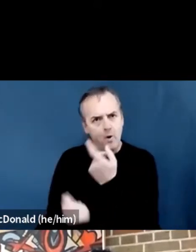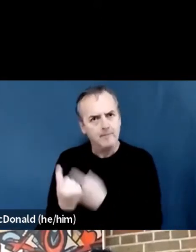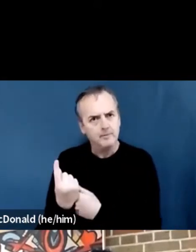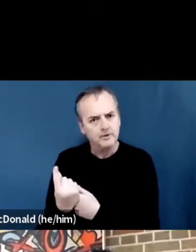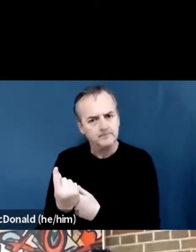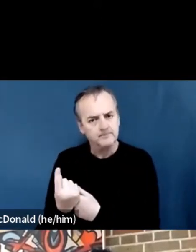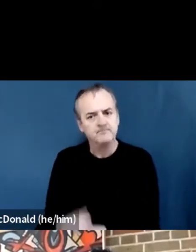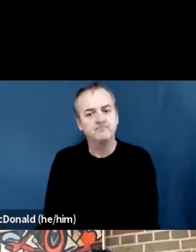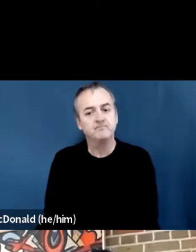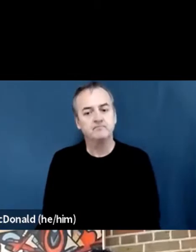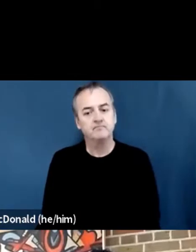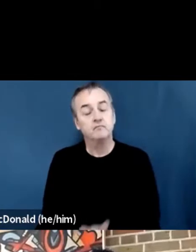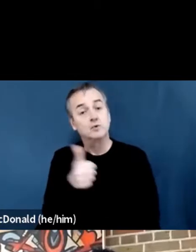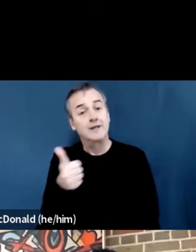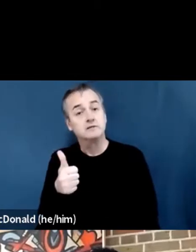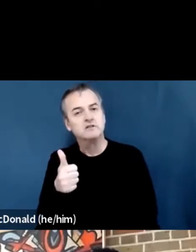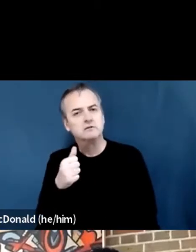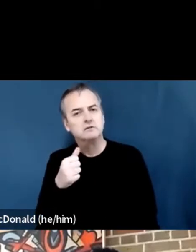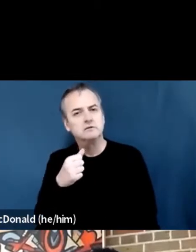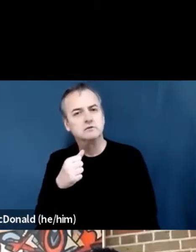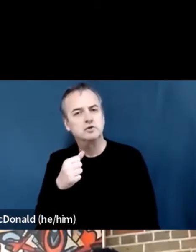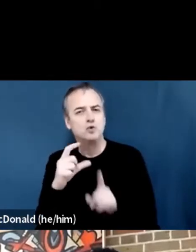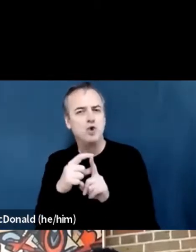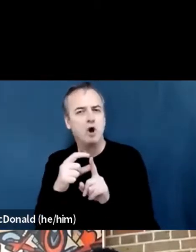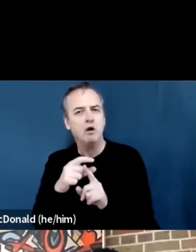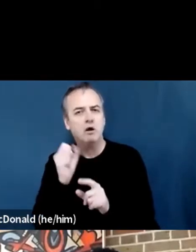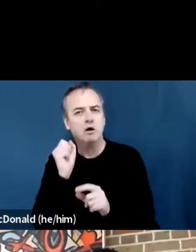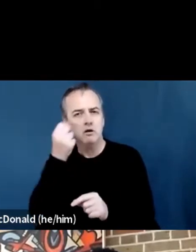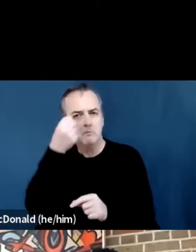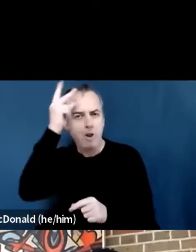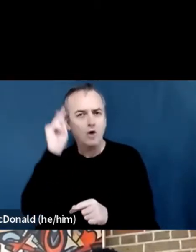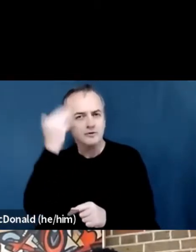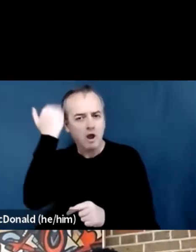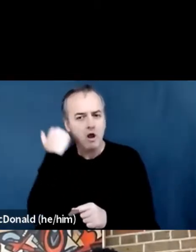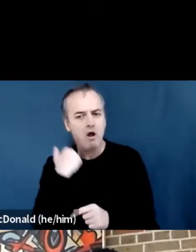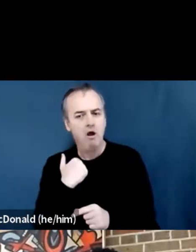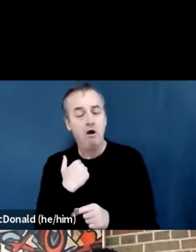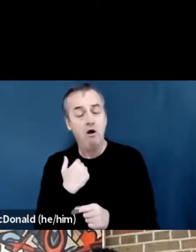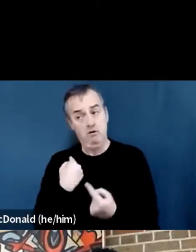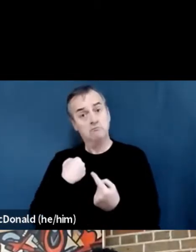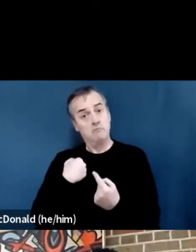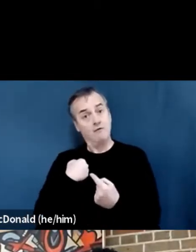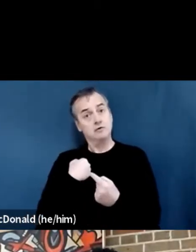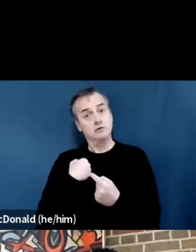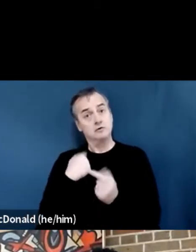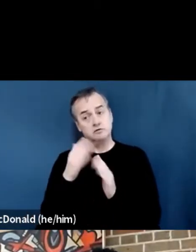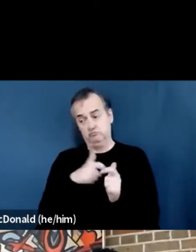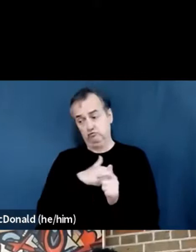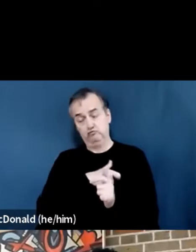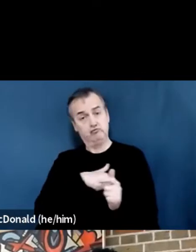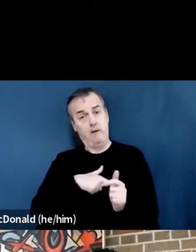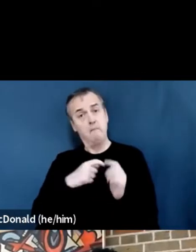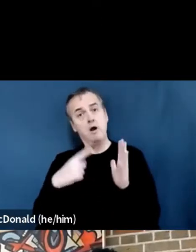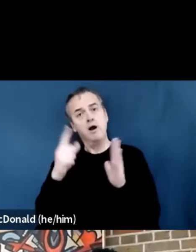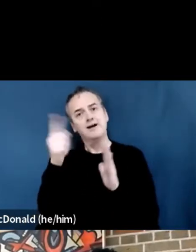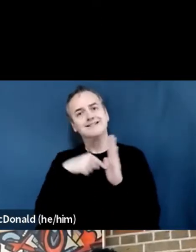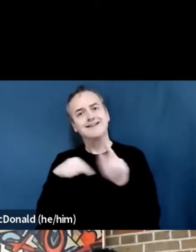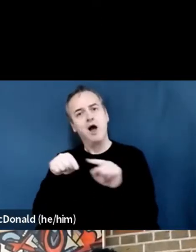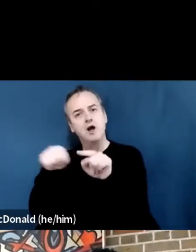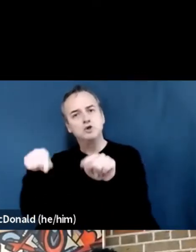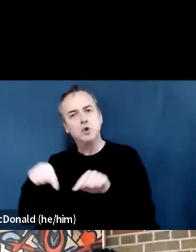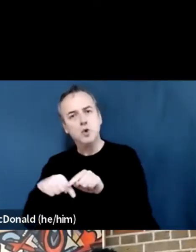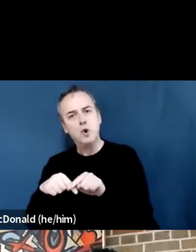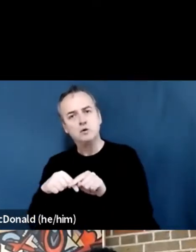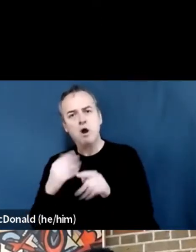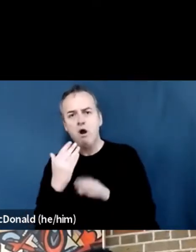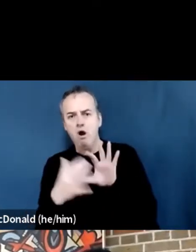Donna. Thank you. I think for us at Sky Studios, it was just really exciting to start working with Box